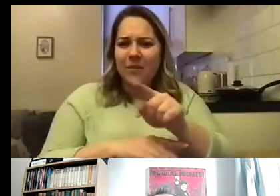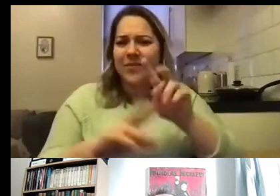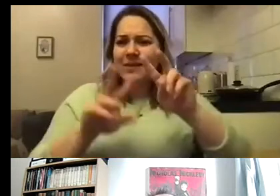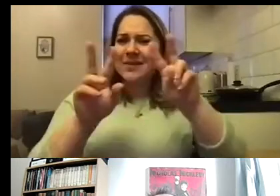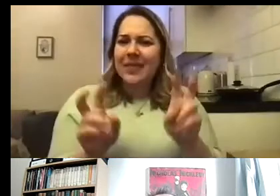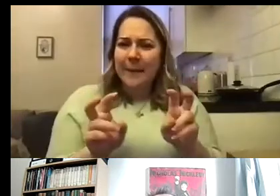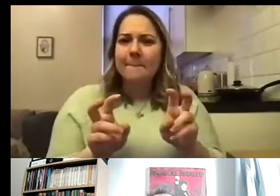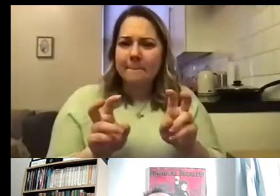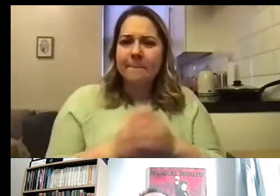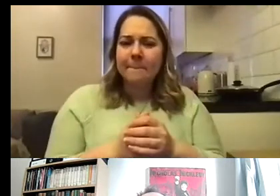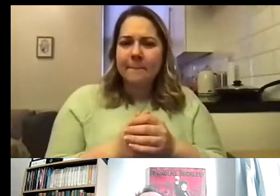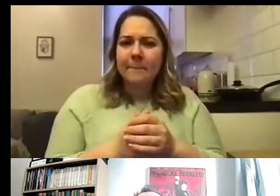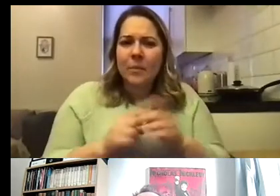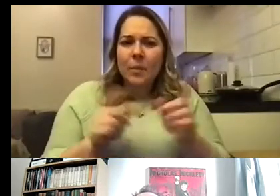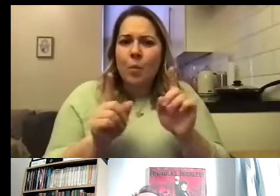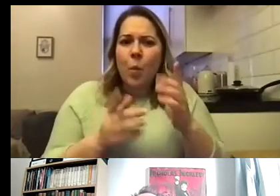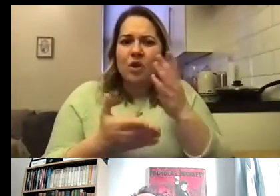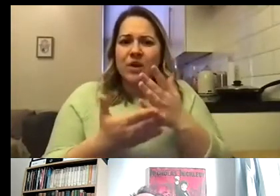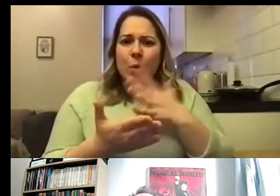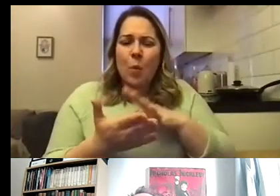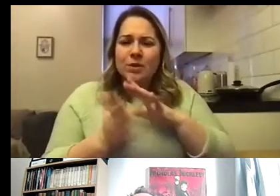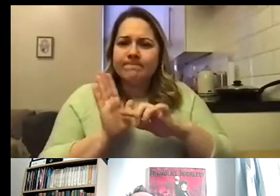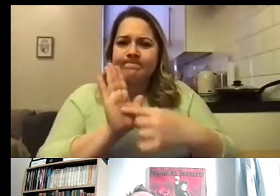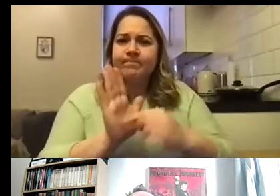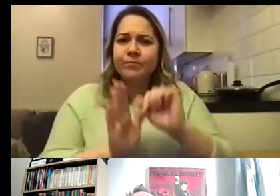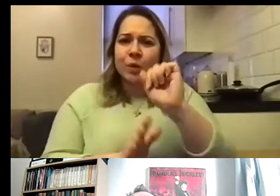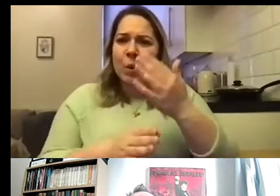you, and what were you trying to say with this work?